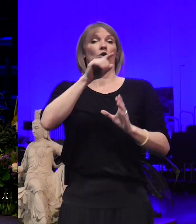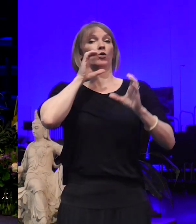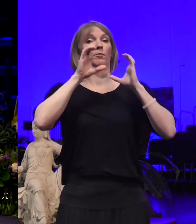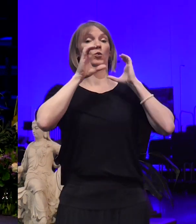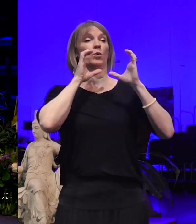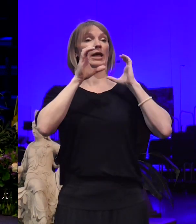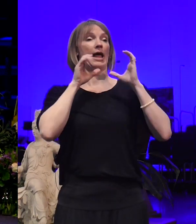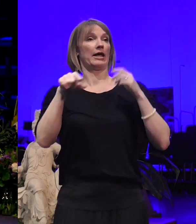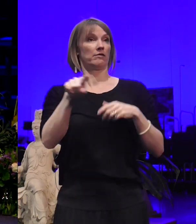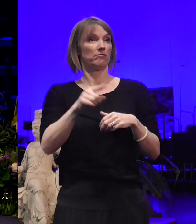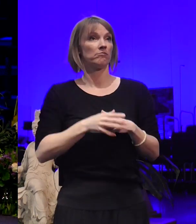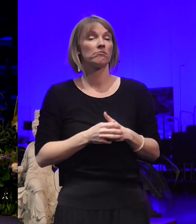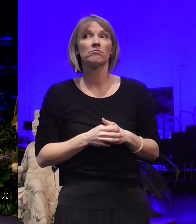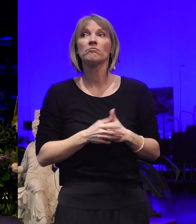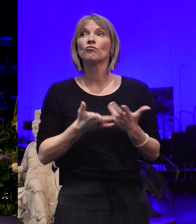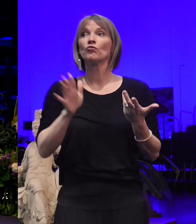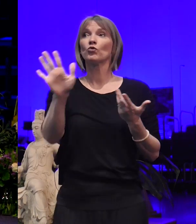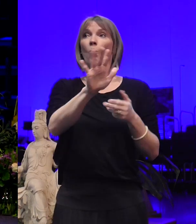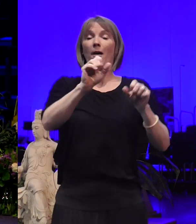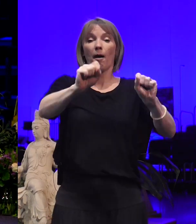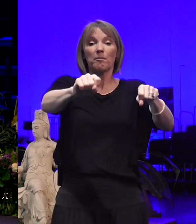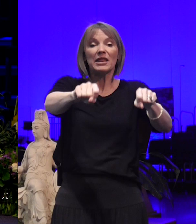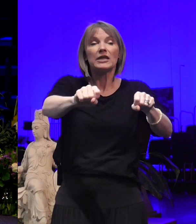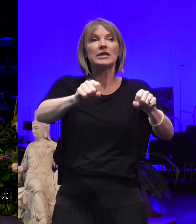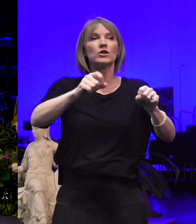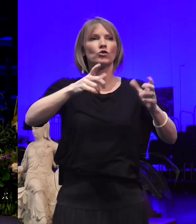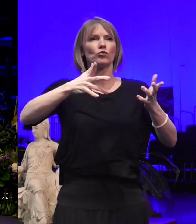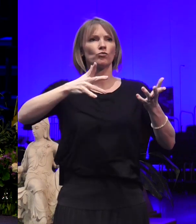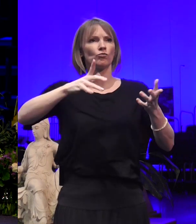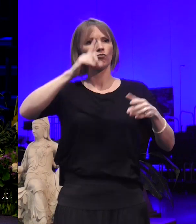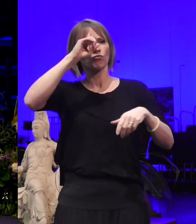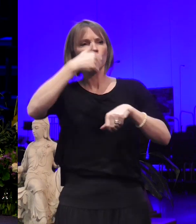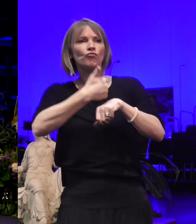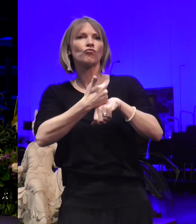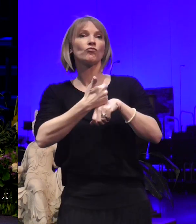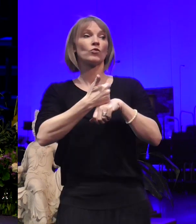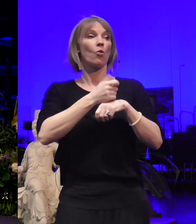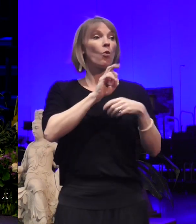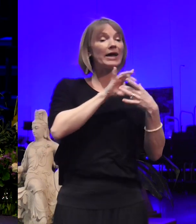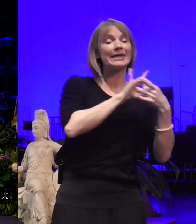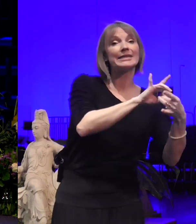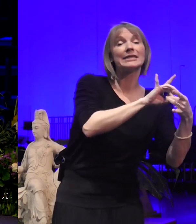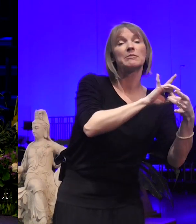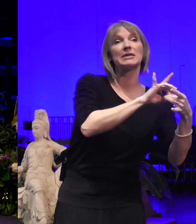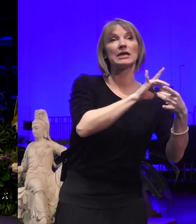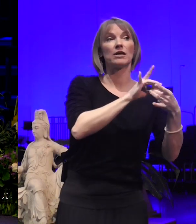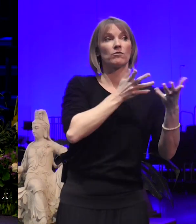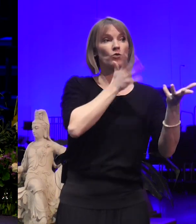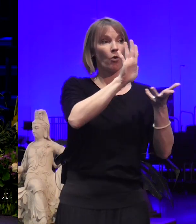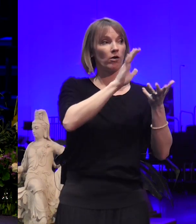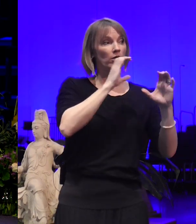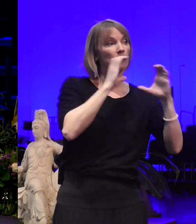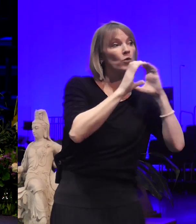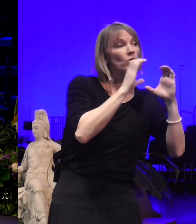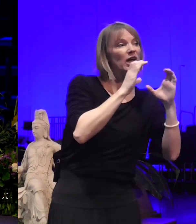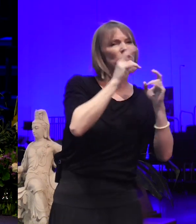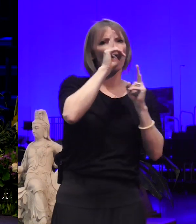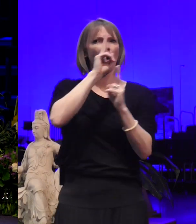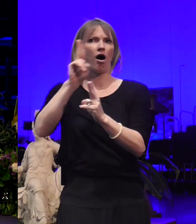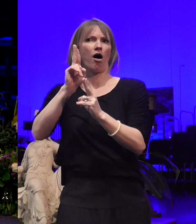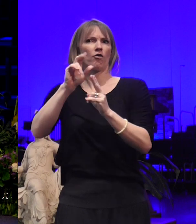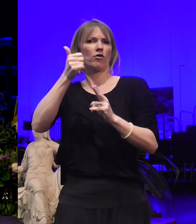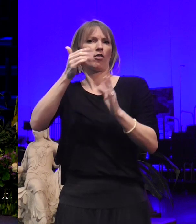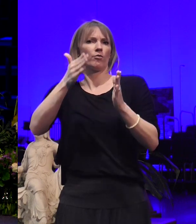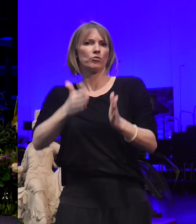communication. Your ability to be assertive or intimate in communication and honoring someone